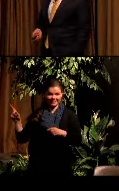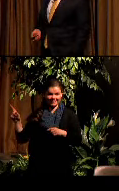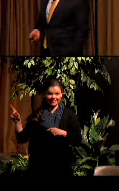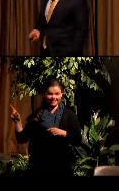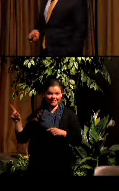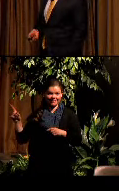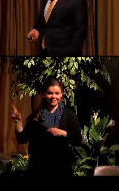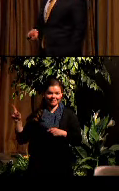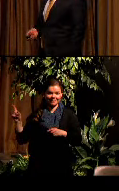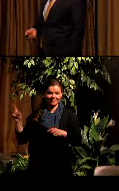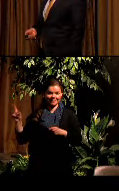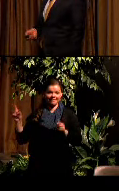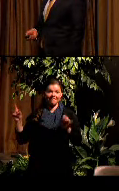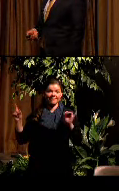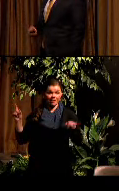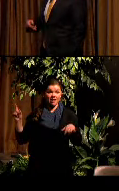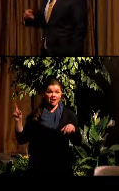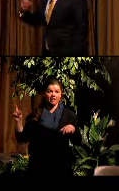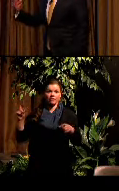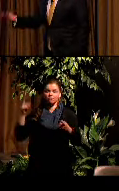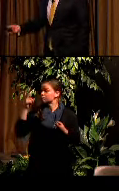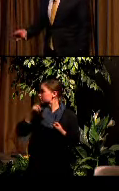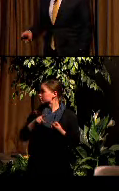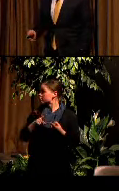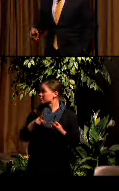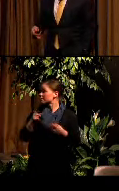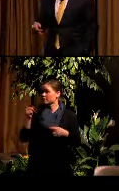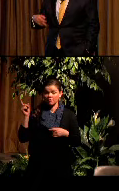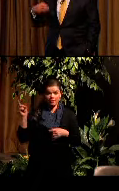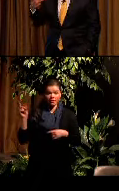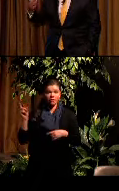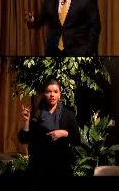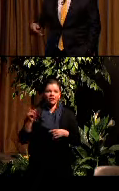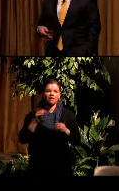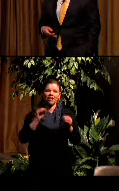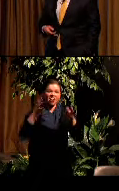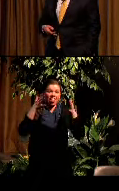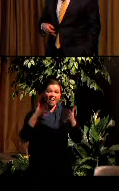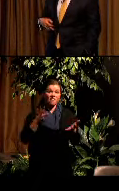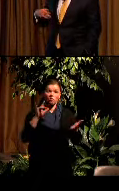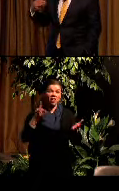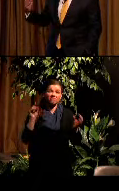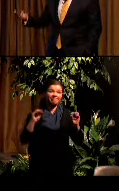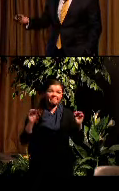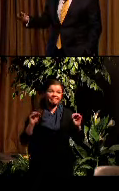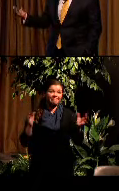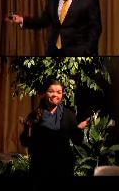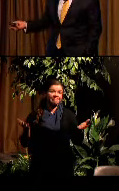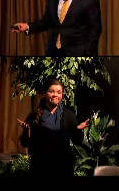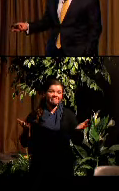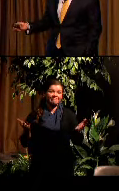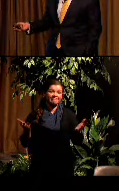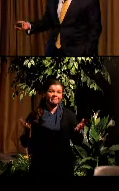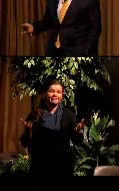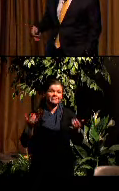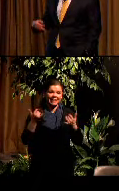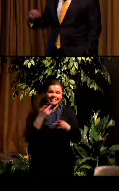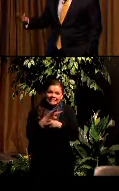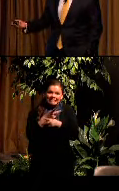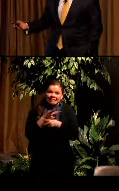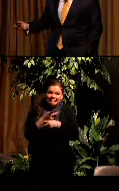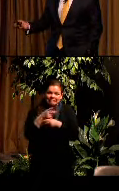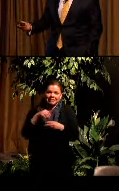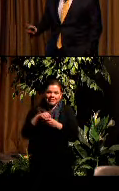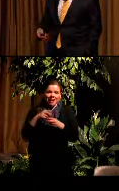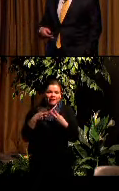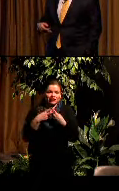individuals left breeding. They brought it into captivity. They've managed to breed them, and they're getting ready. They may have already done the release, but they're going to